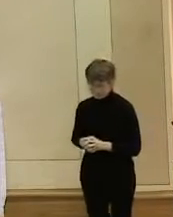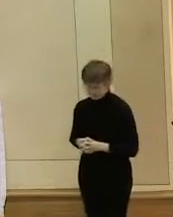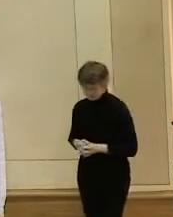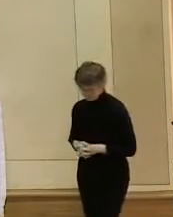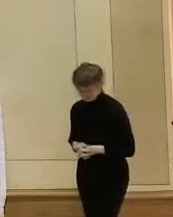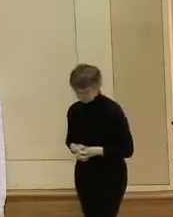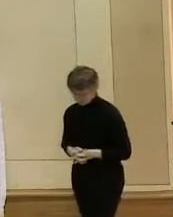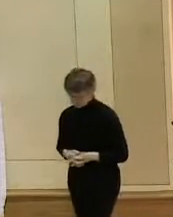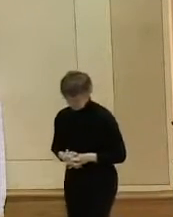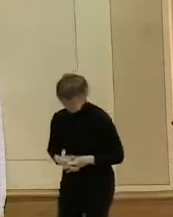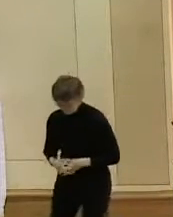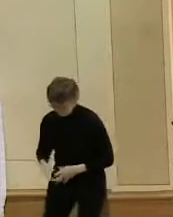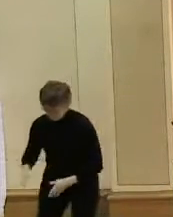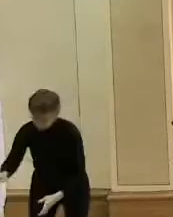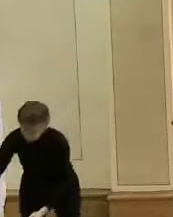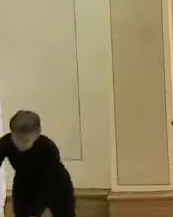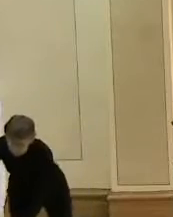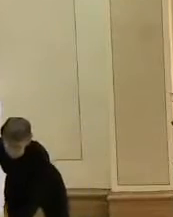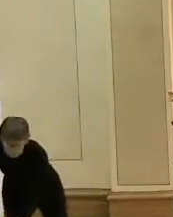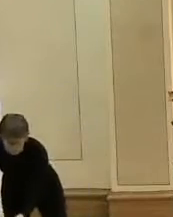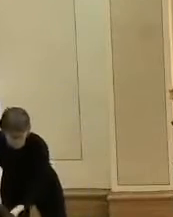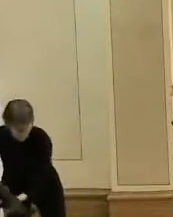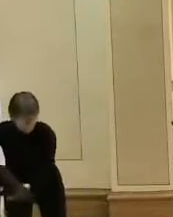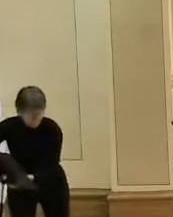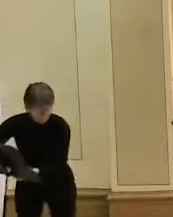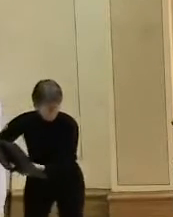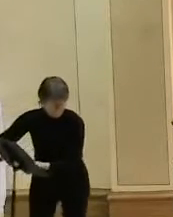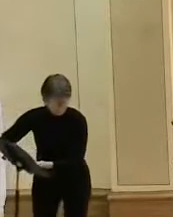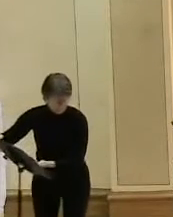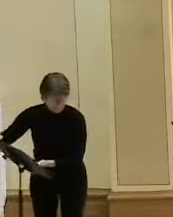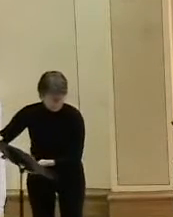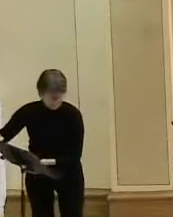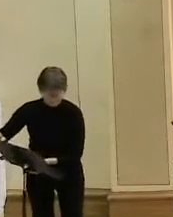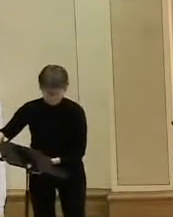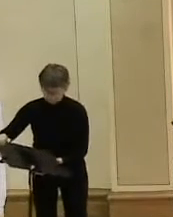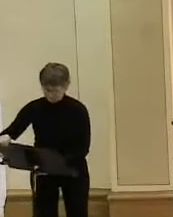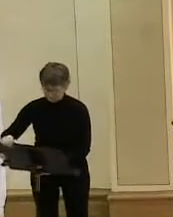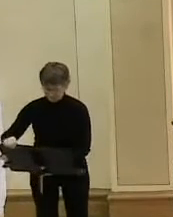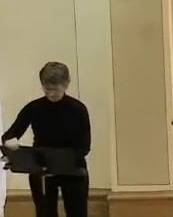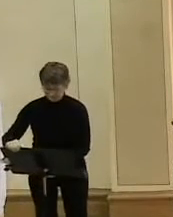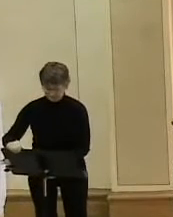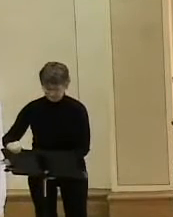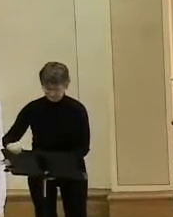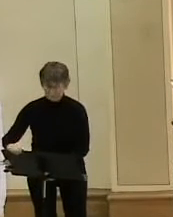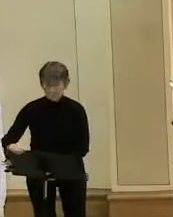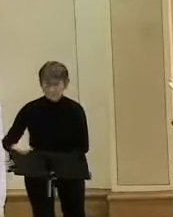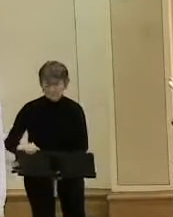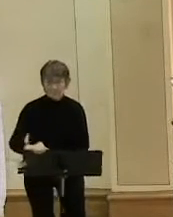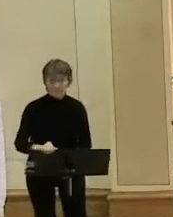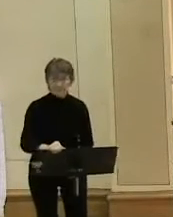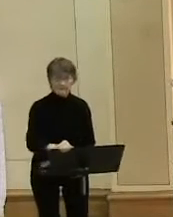Please join us in singing number 67 in your Missal, Christ the Lord is Risen Today, number 67 in your Missal.